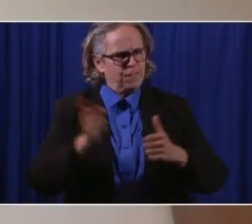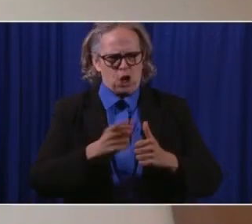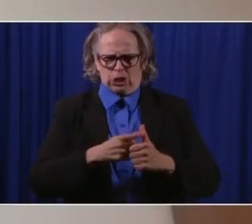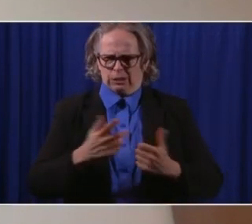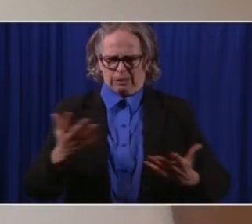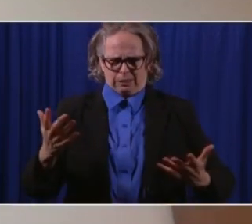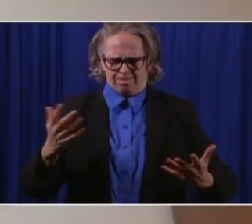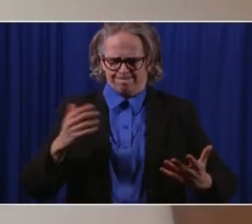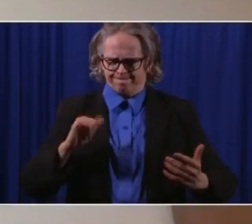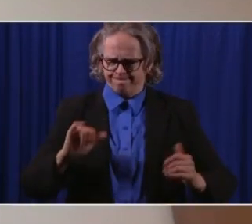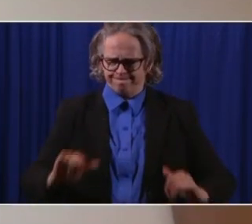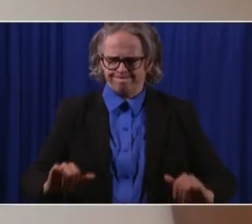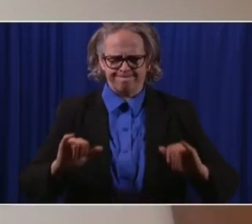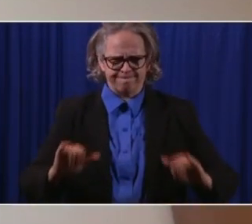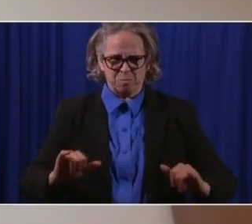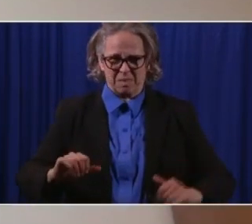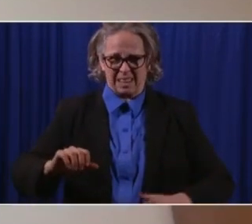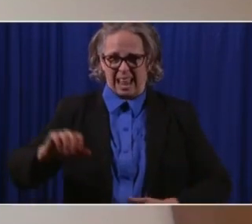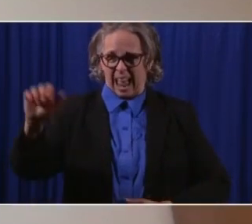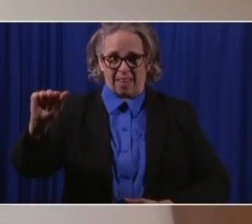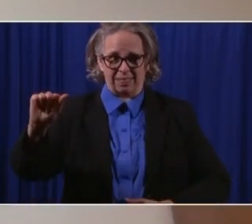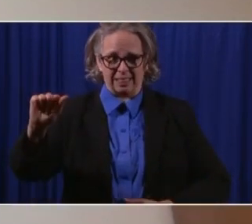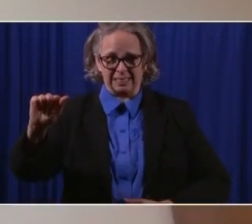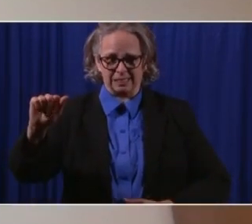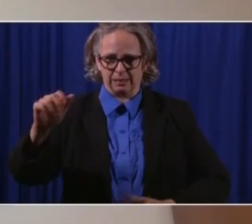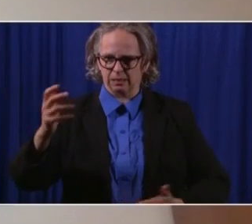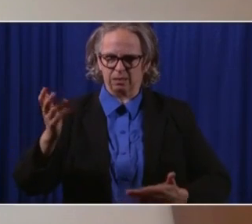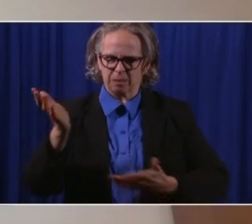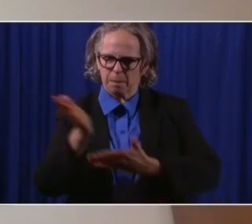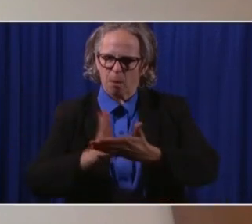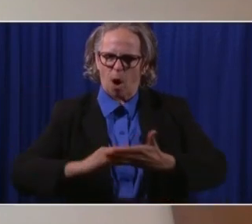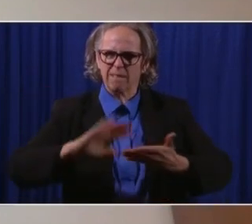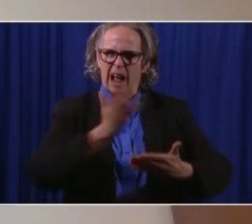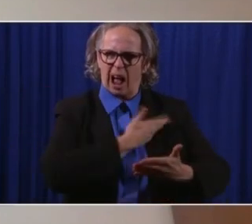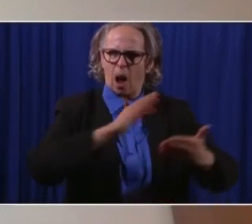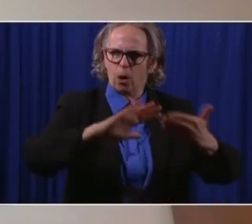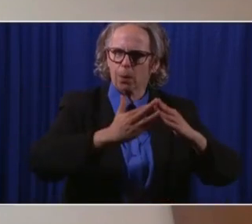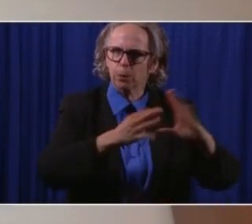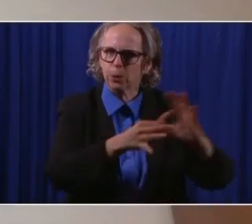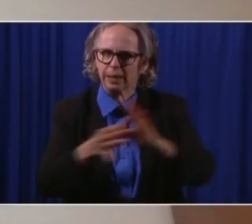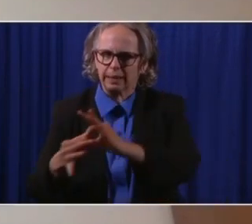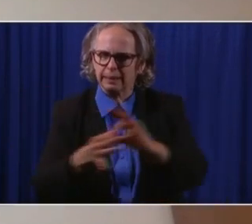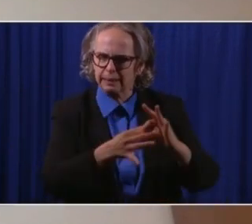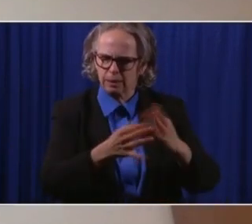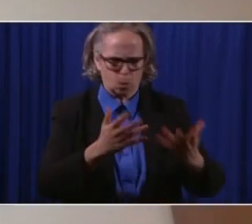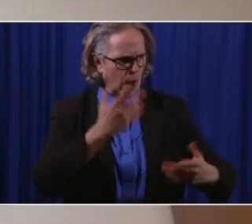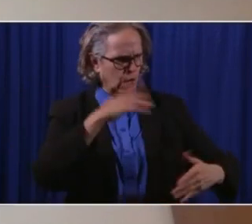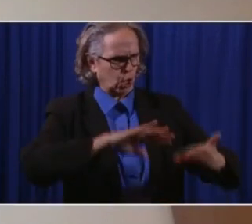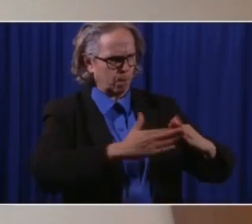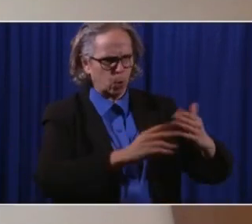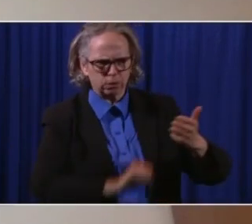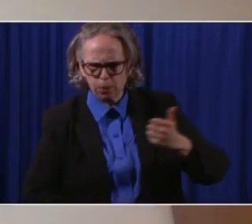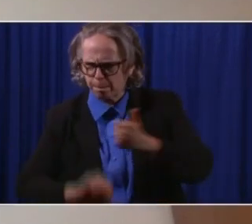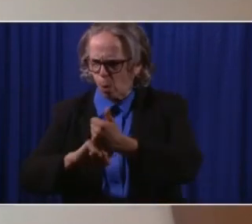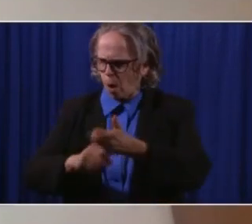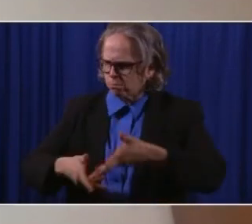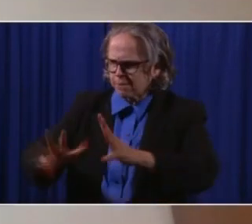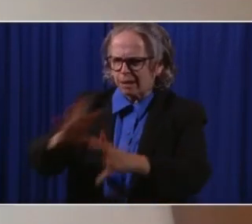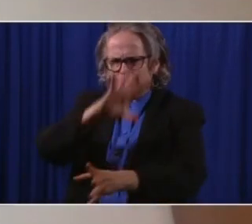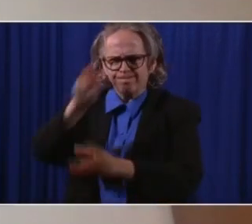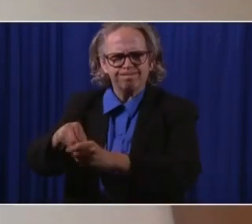is of utmost importance to our athletes being able to compete. When we are able to provide our athletes with a